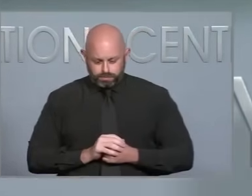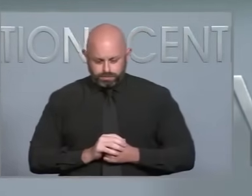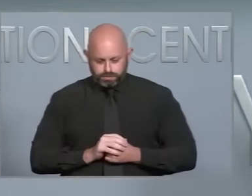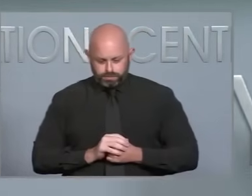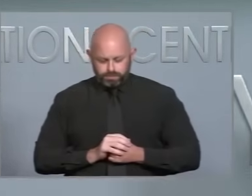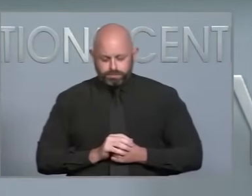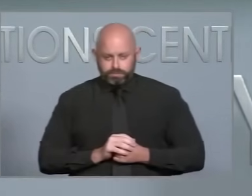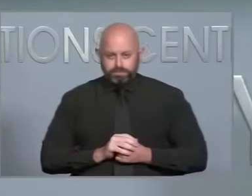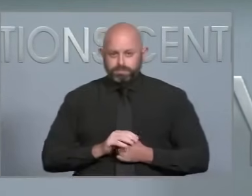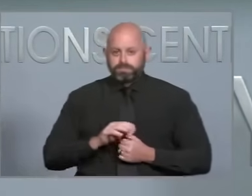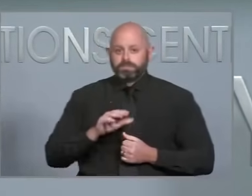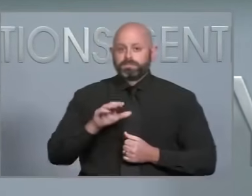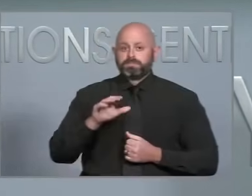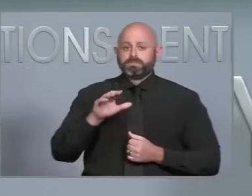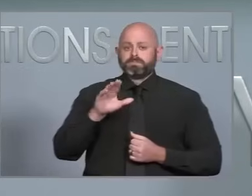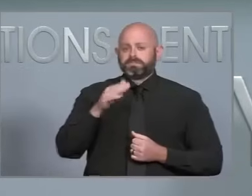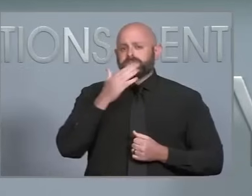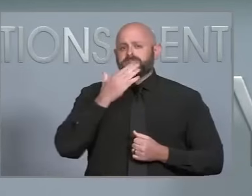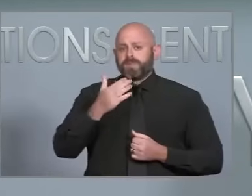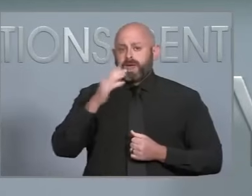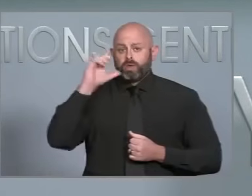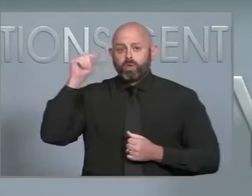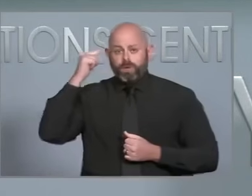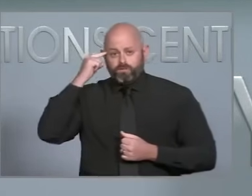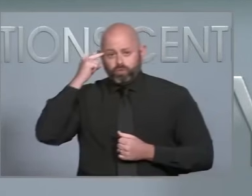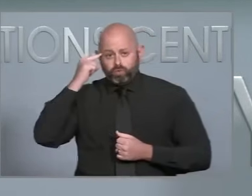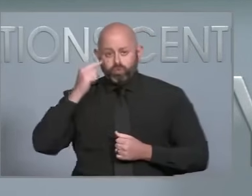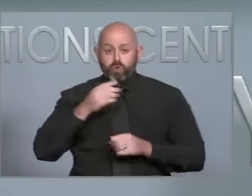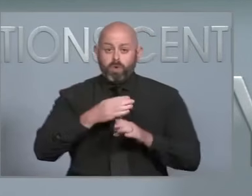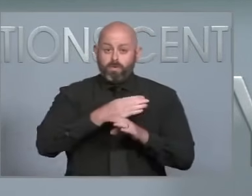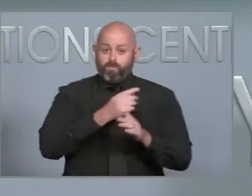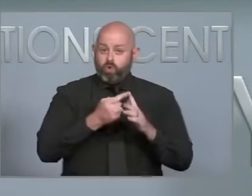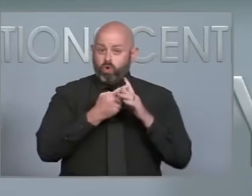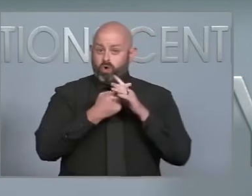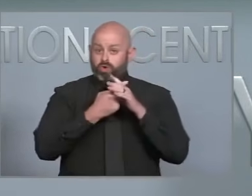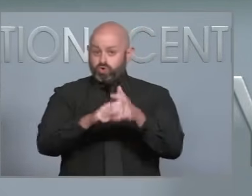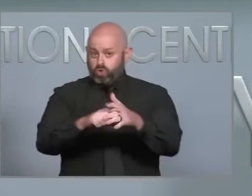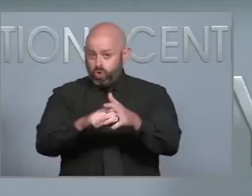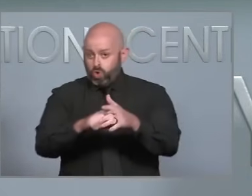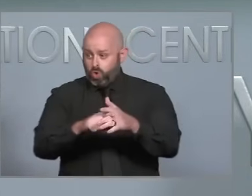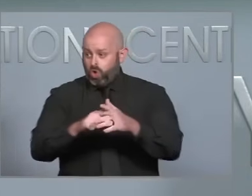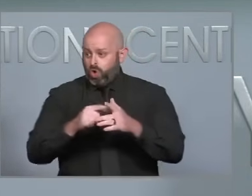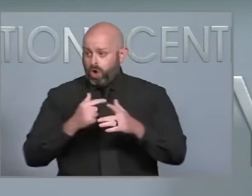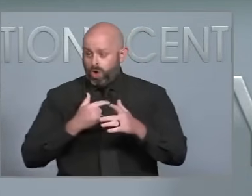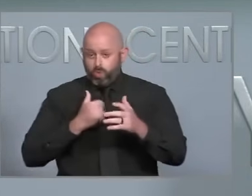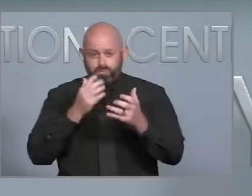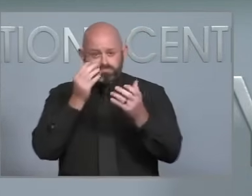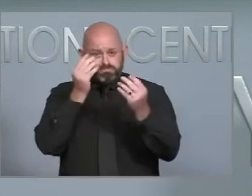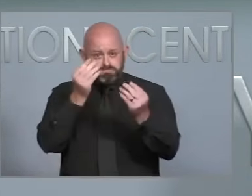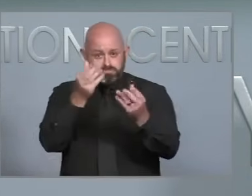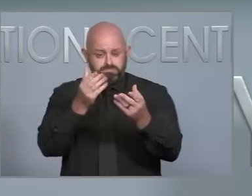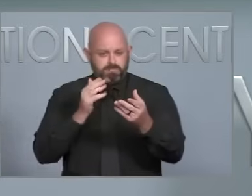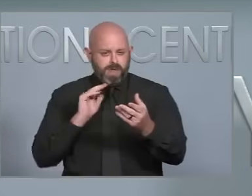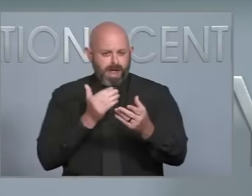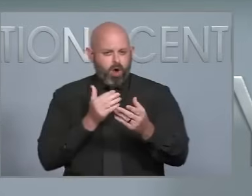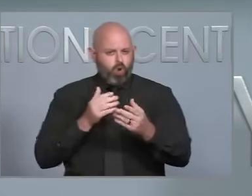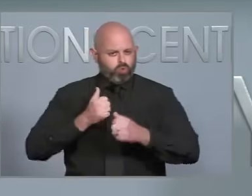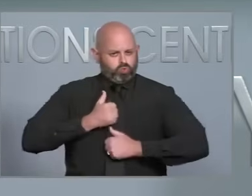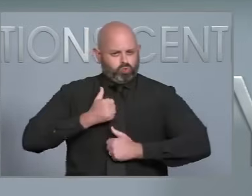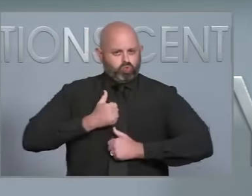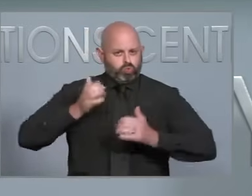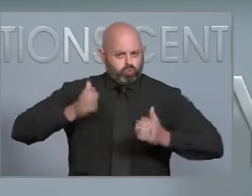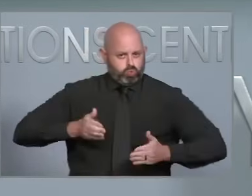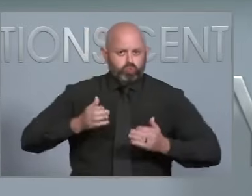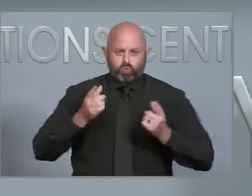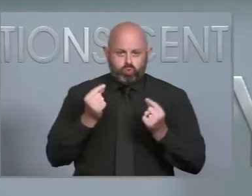Thank you, Governor. And before I get started, I'm going to give a quick update on what the Guard is doing. But additionally, I